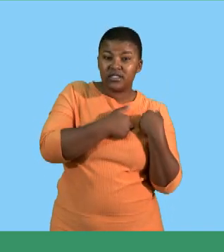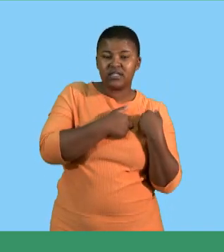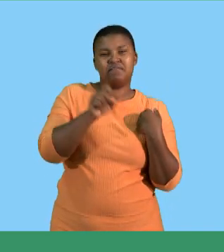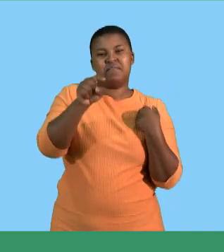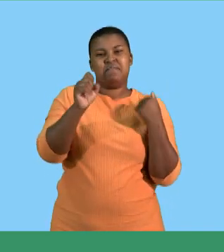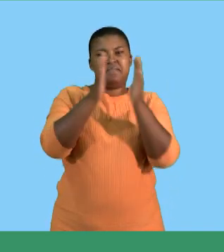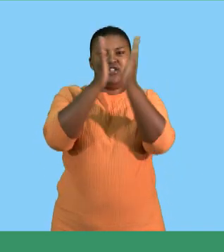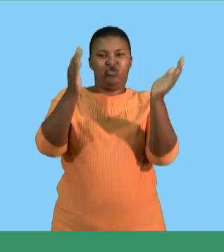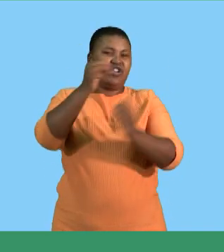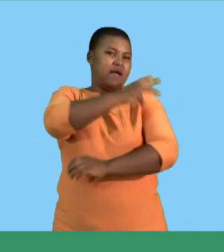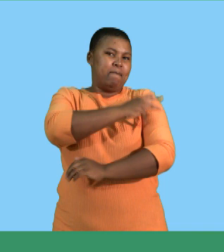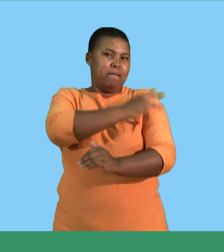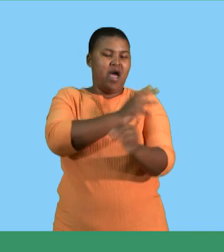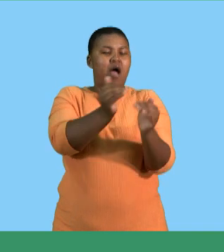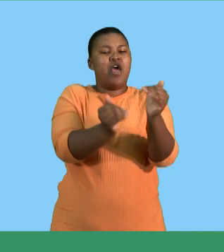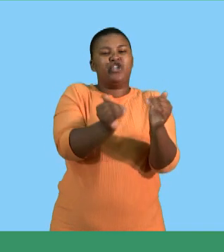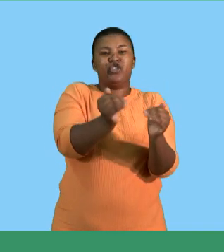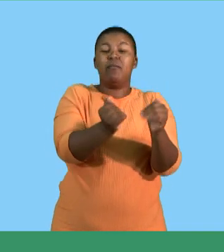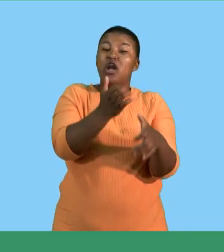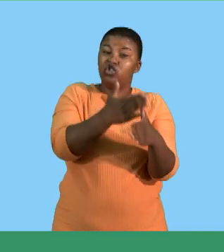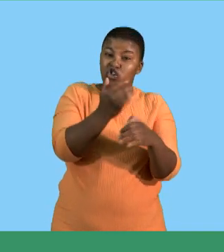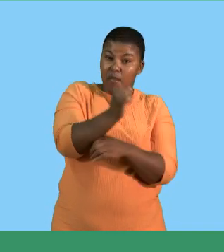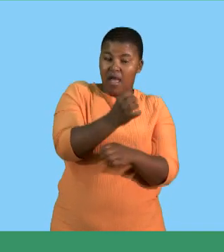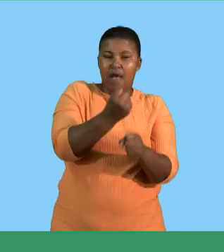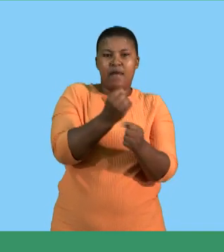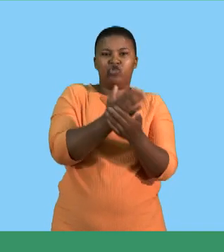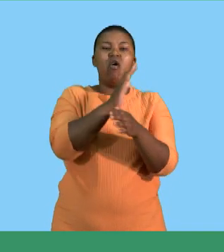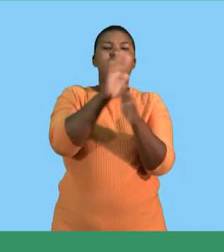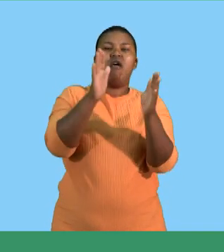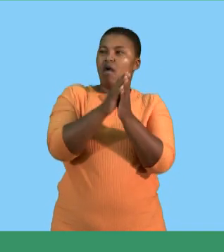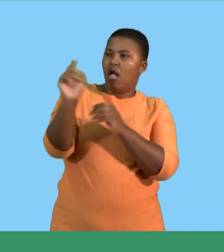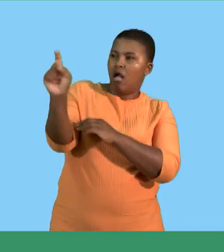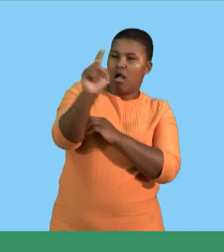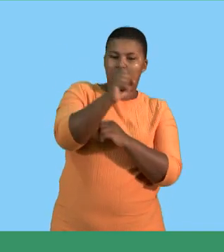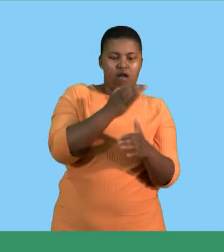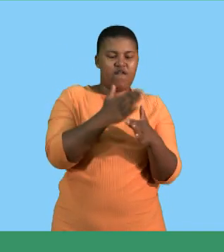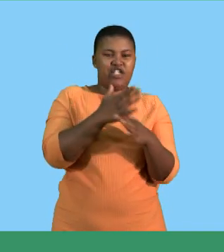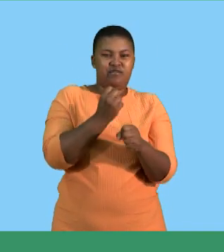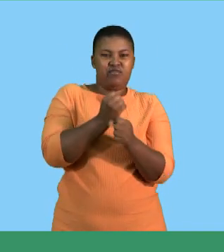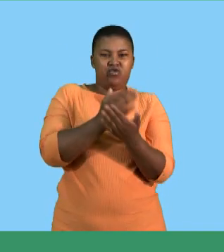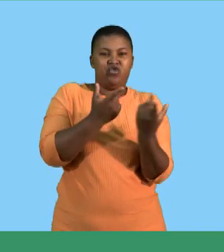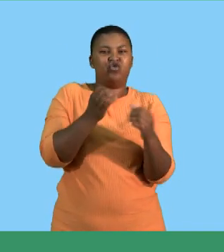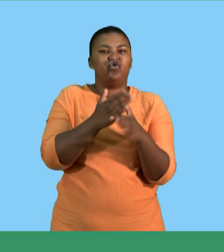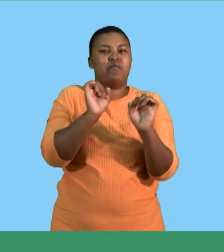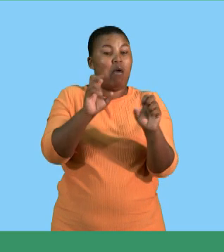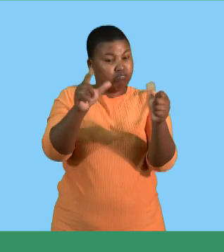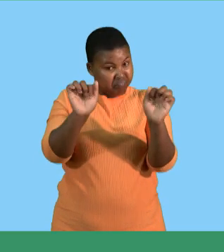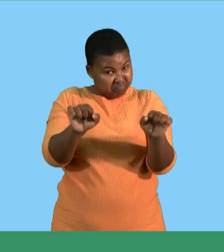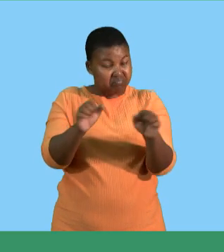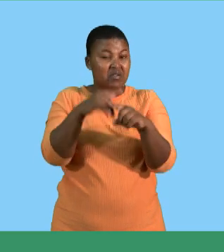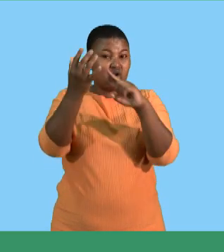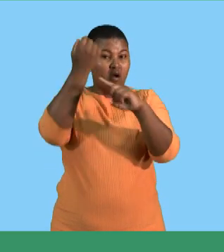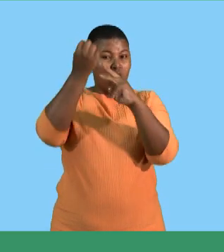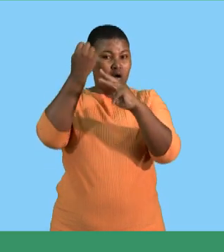functions? Of course, the general management. It is their job to make sure all the other functions are doing their